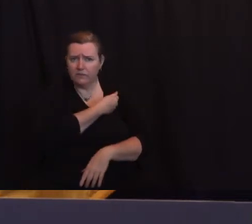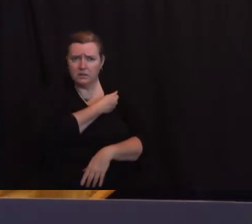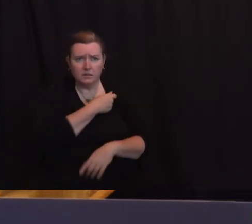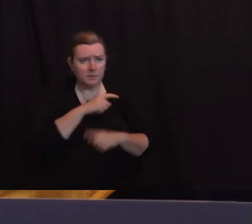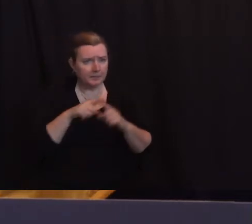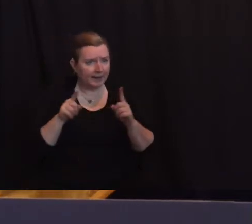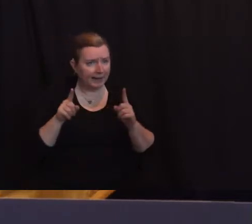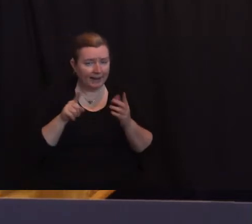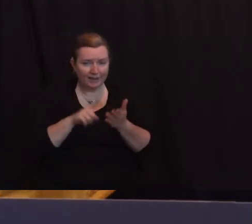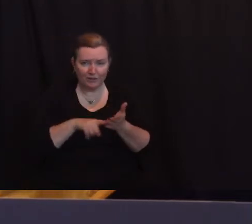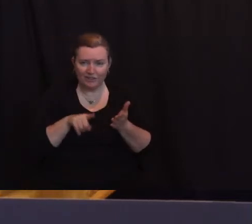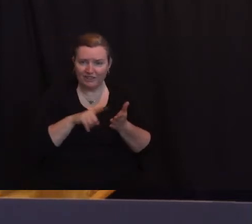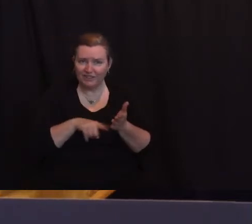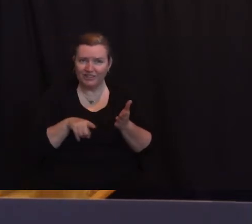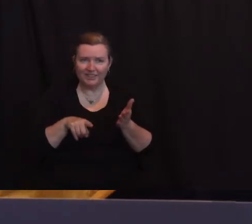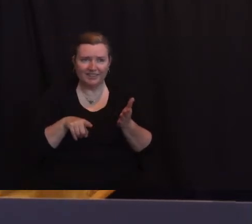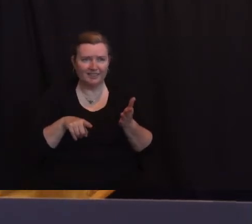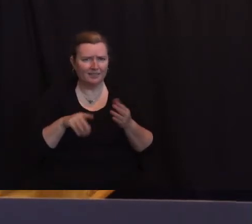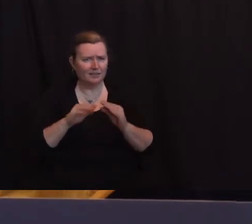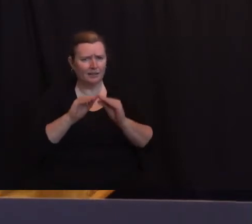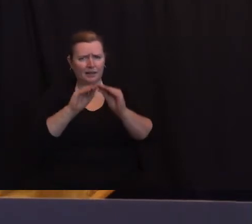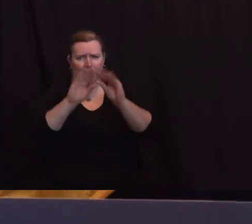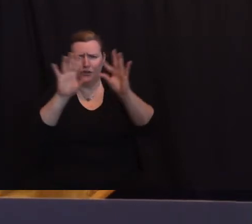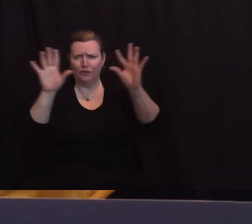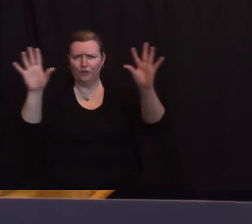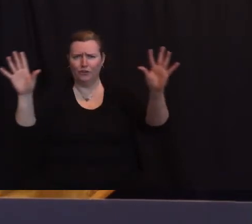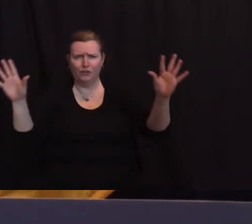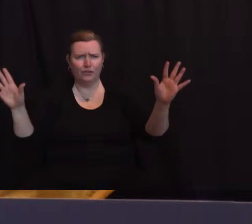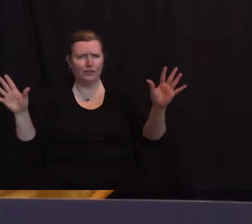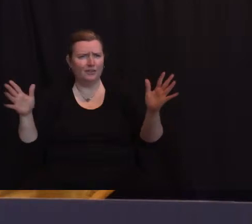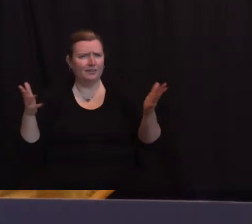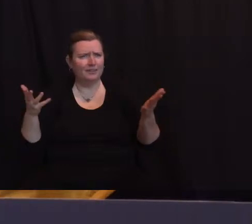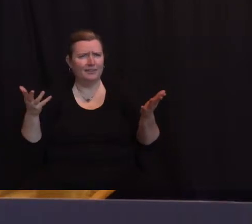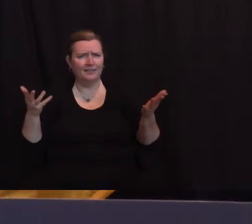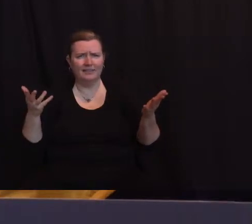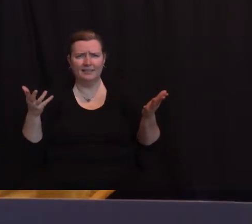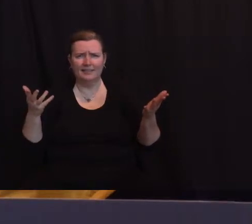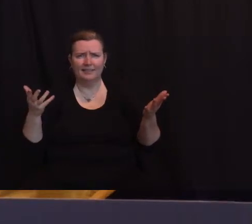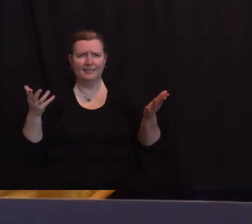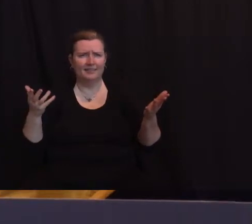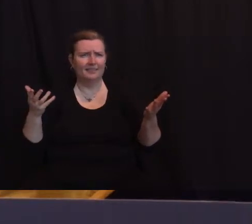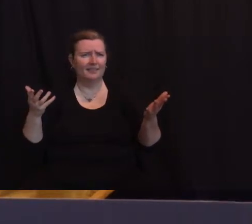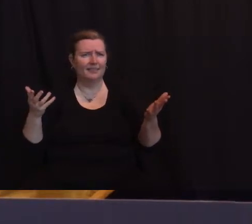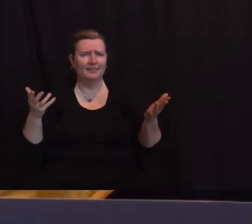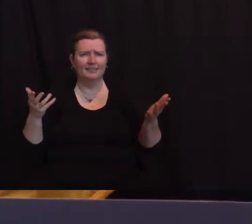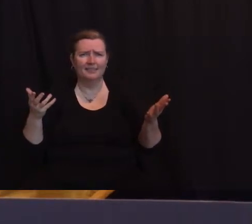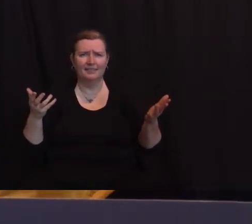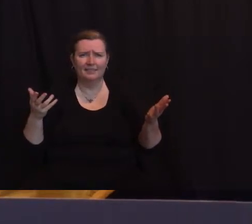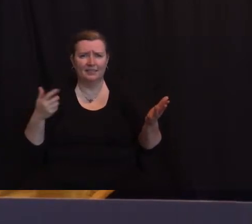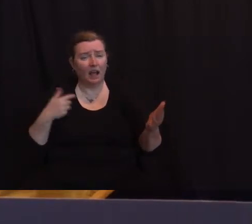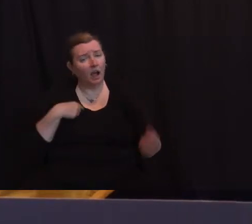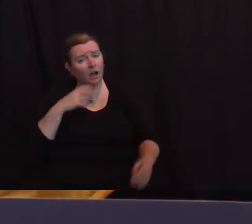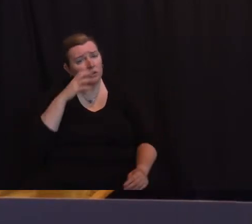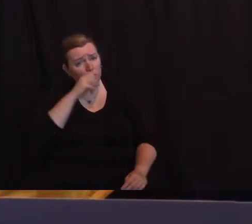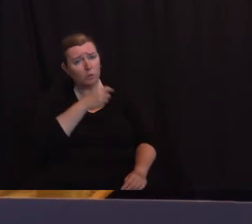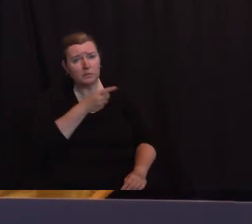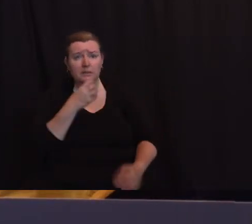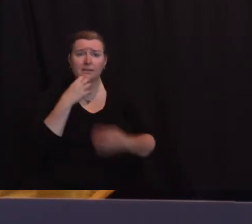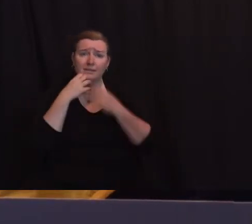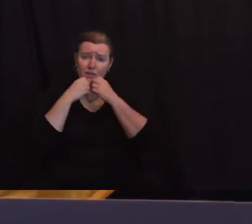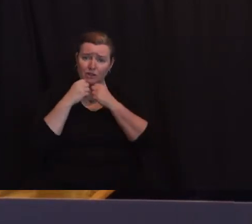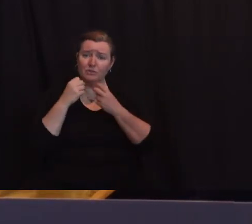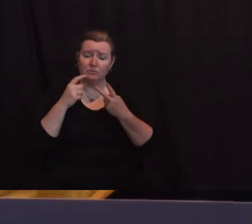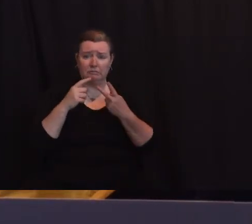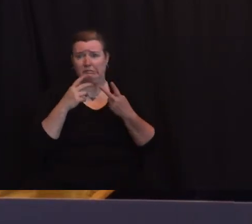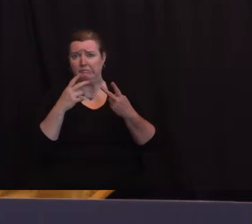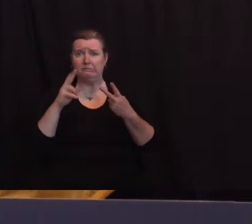is screaming out at us. I assume, I'm going to put words in your mouth, I assume you do care that the second shot is from the same